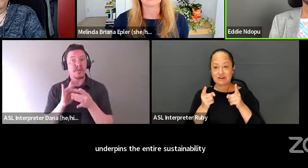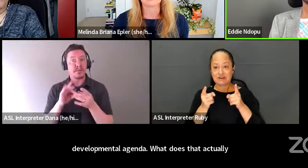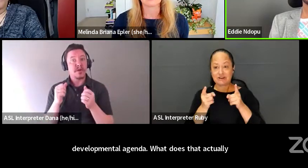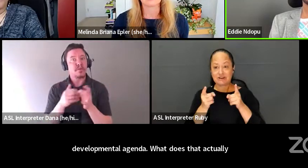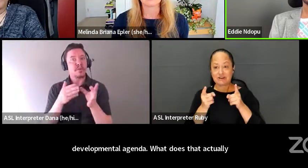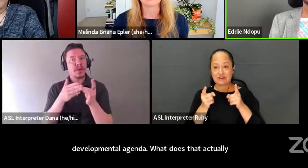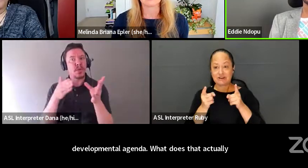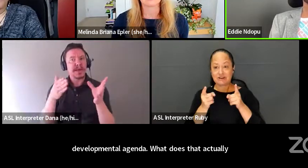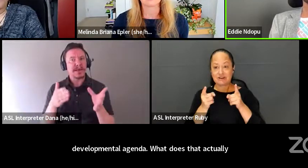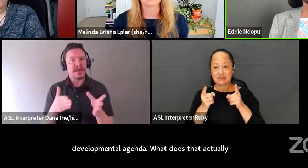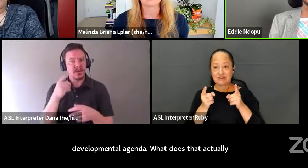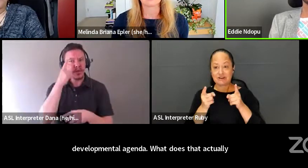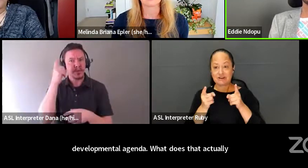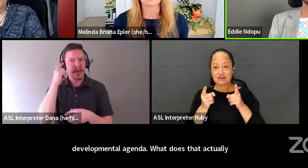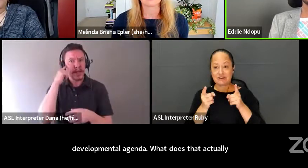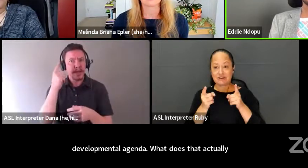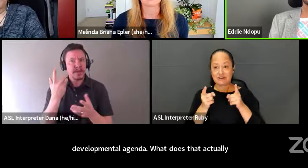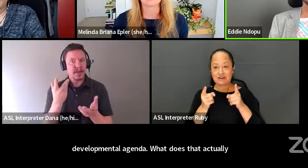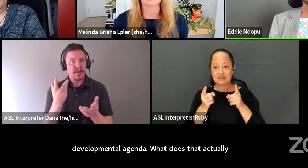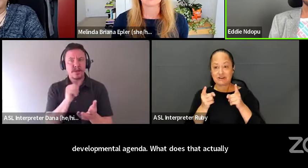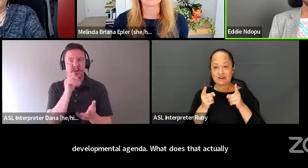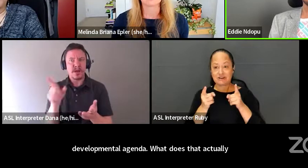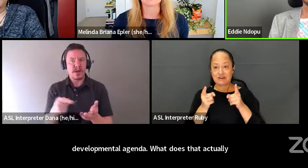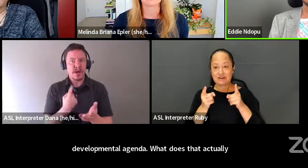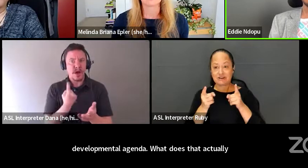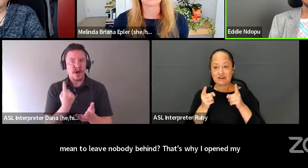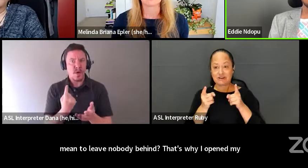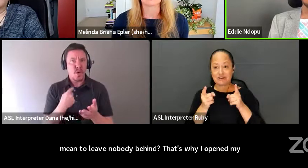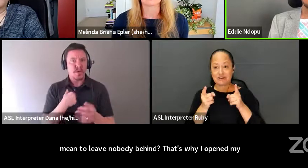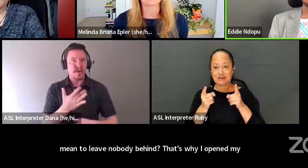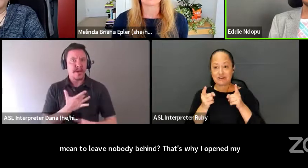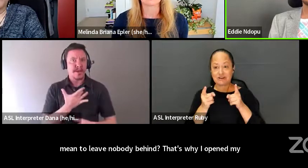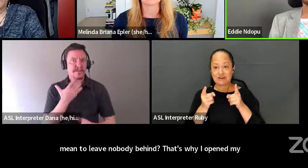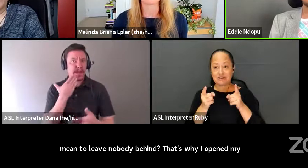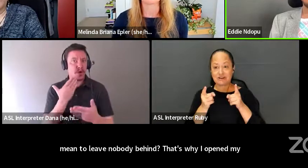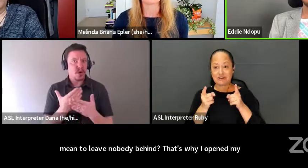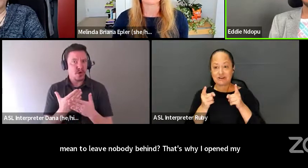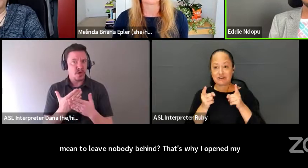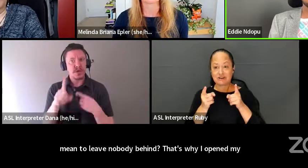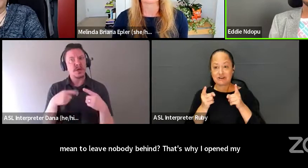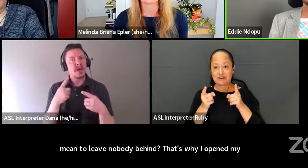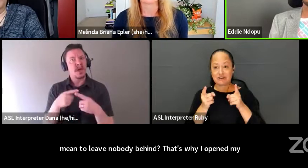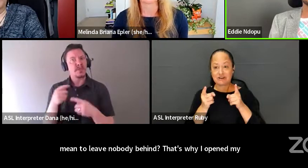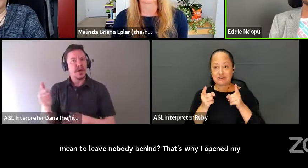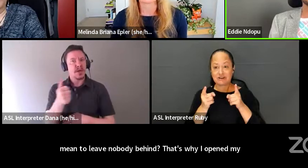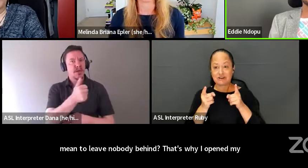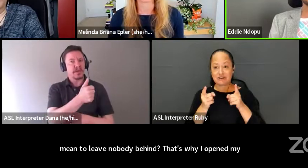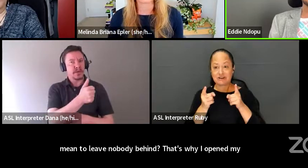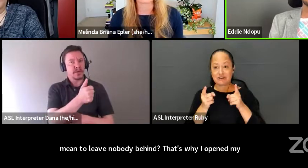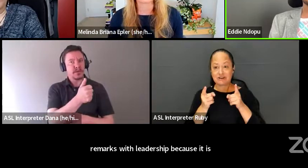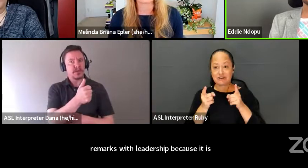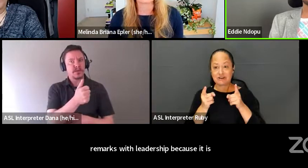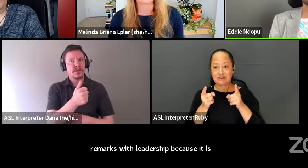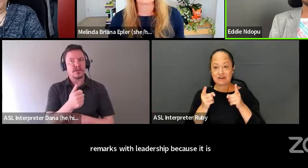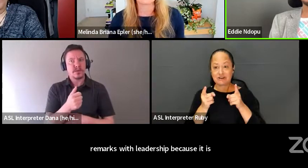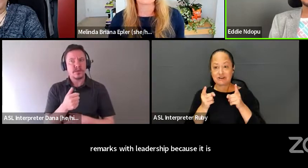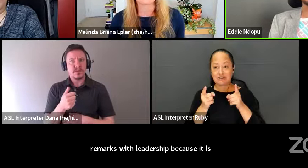leadership, because I think it's not just about feeling good about ourselves that we